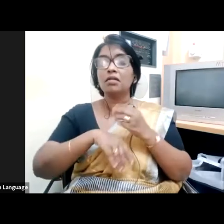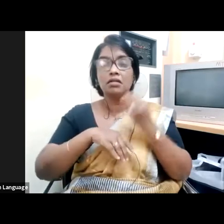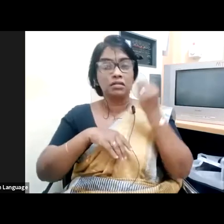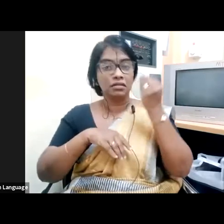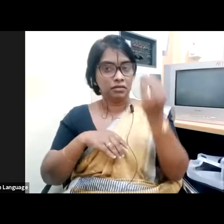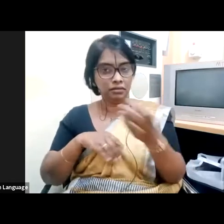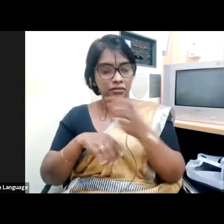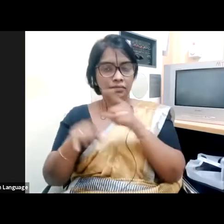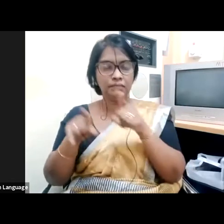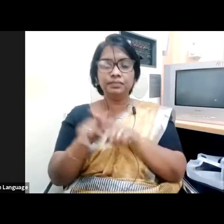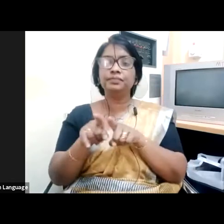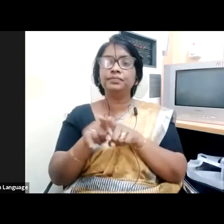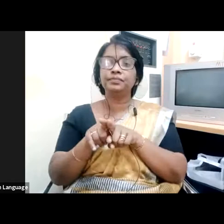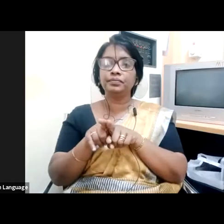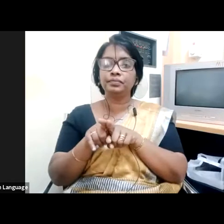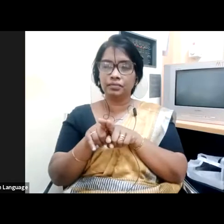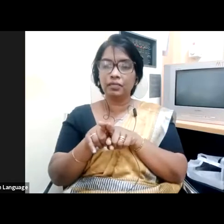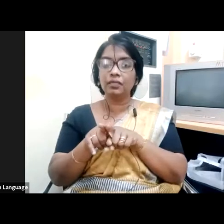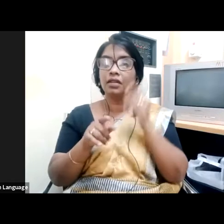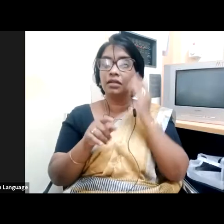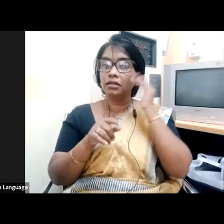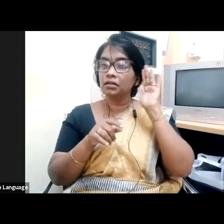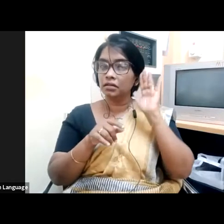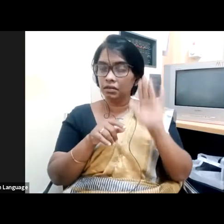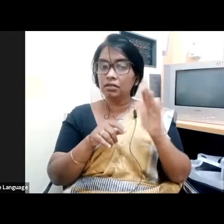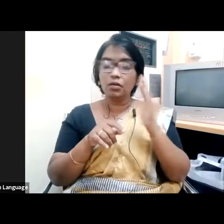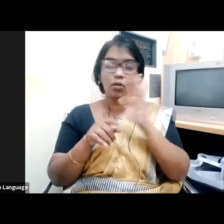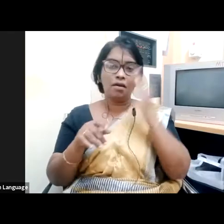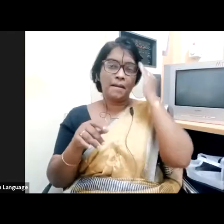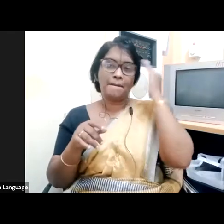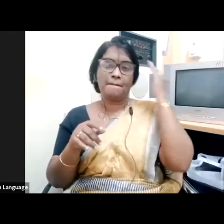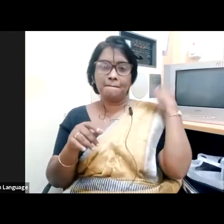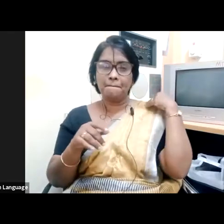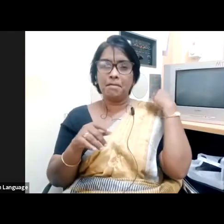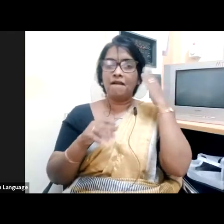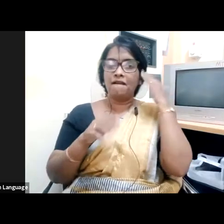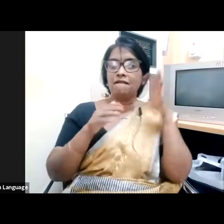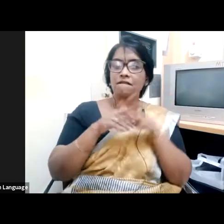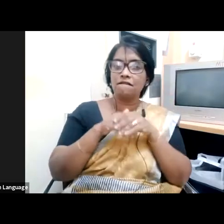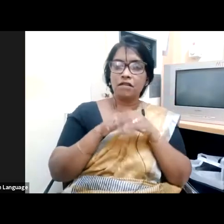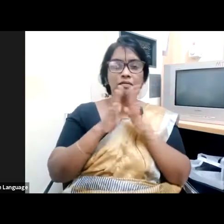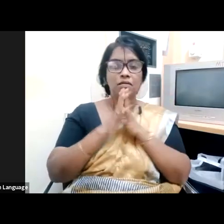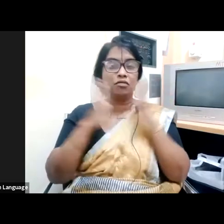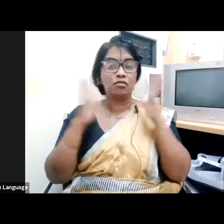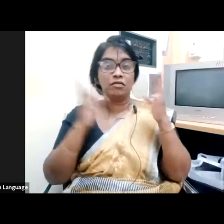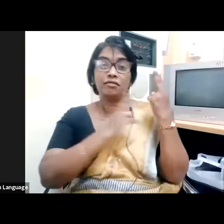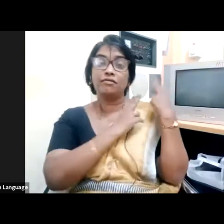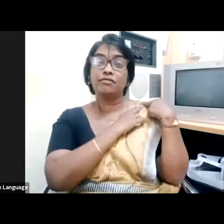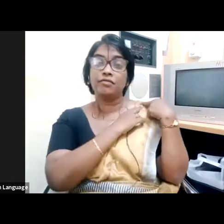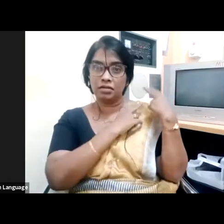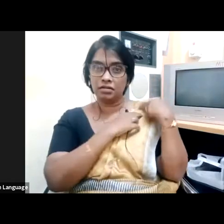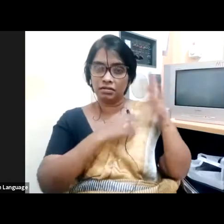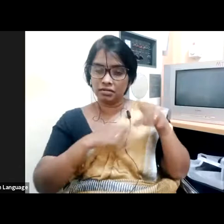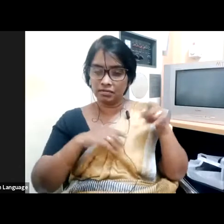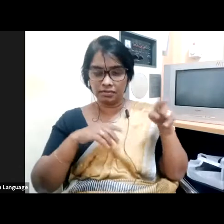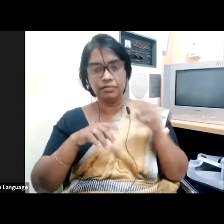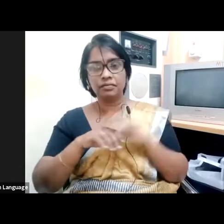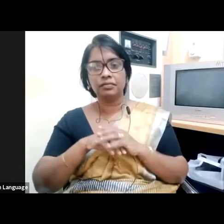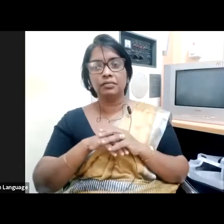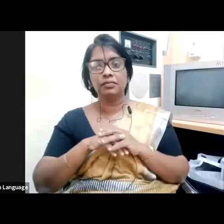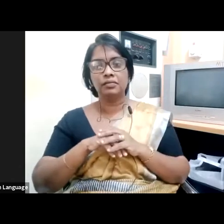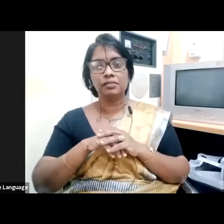mother. Now, traditionally, the female health industry has been underfunded and under-researched